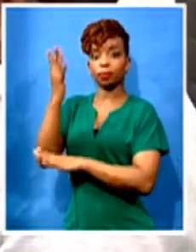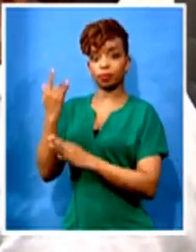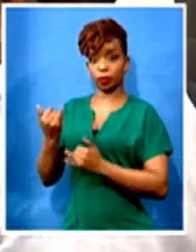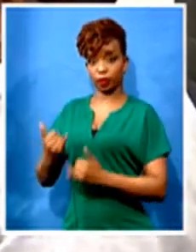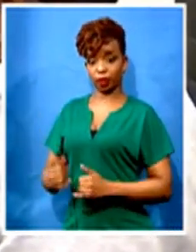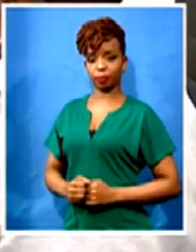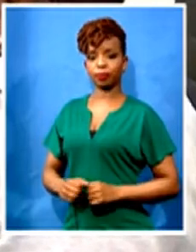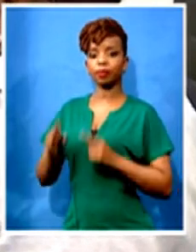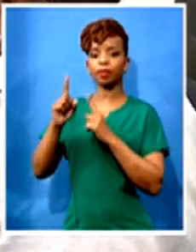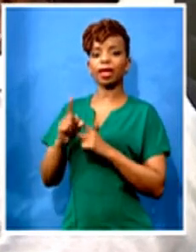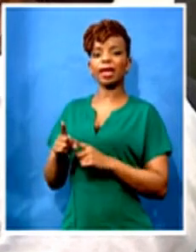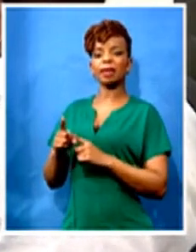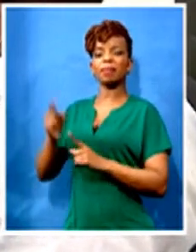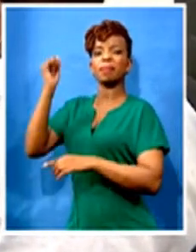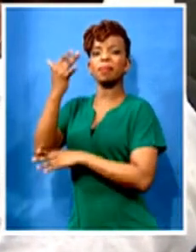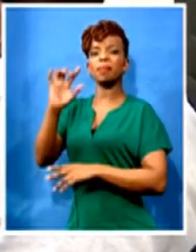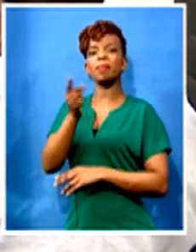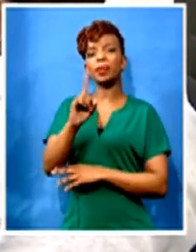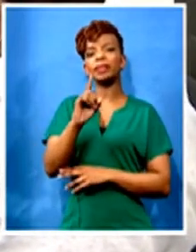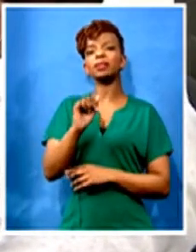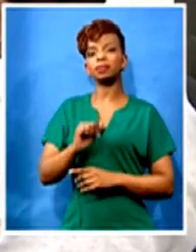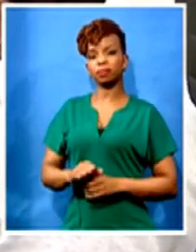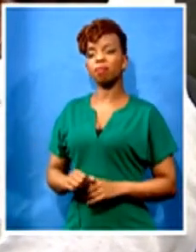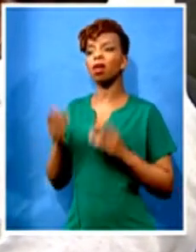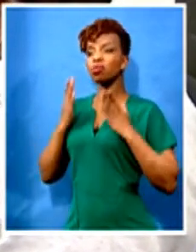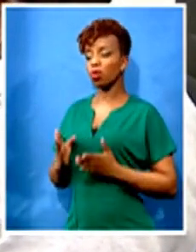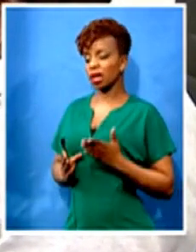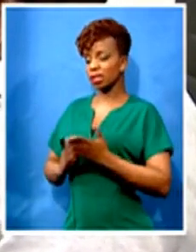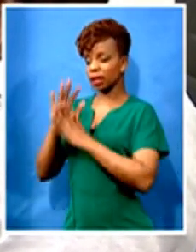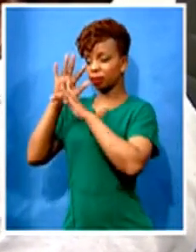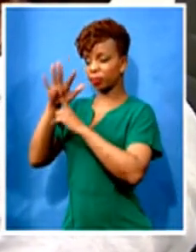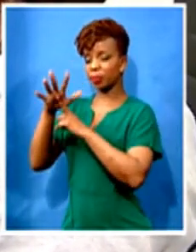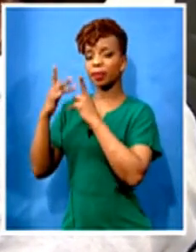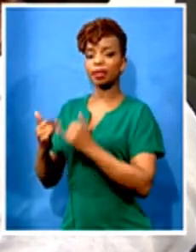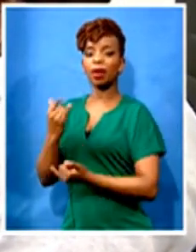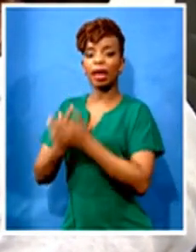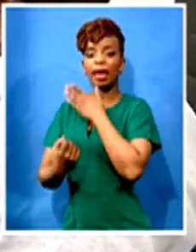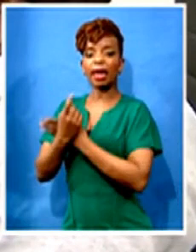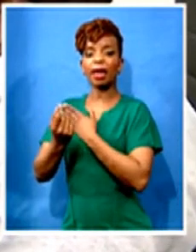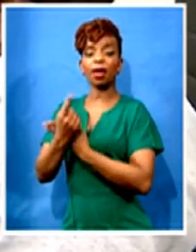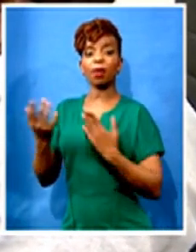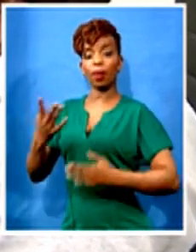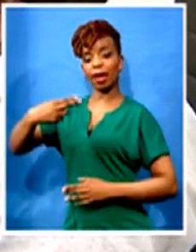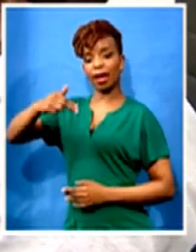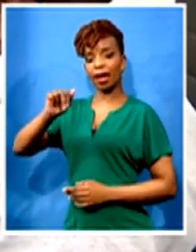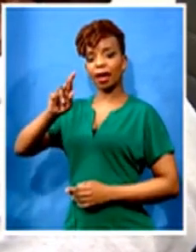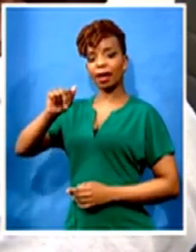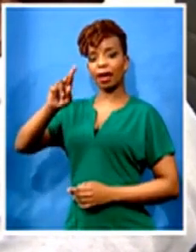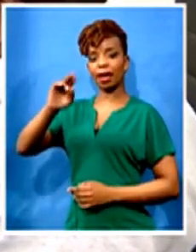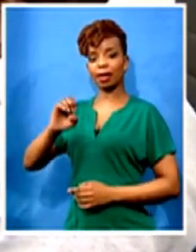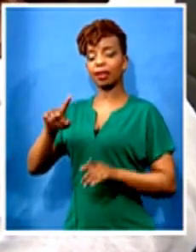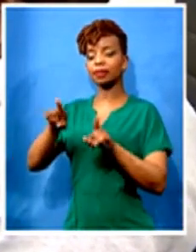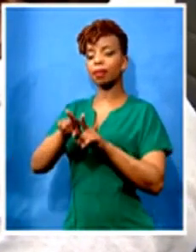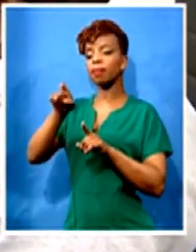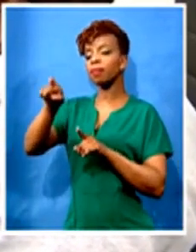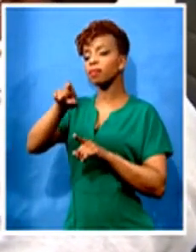perceived human rights violations that are currently taking place in Harare and the broader country with the protest and them complaining about the